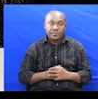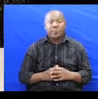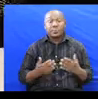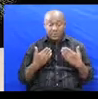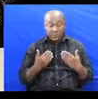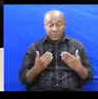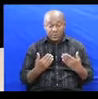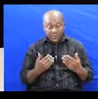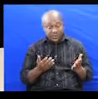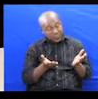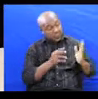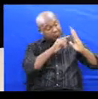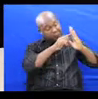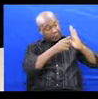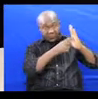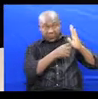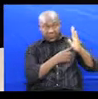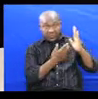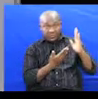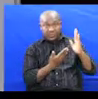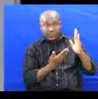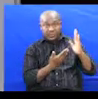So from this division,